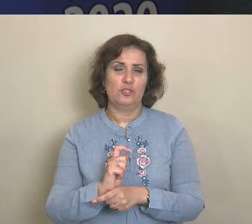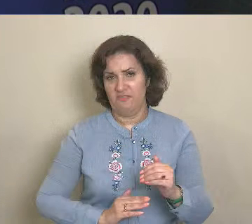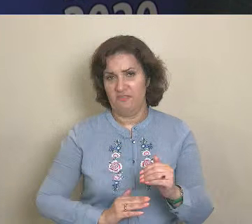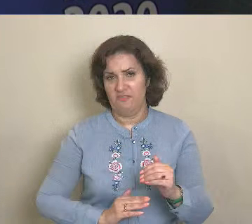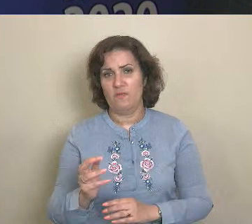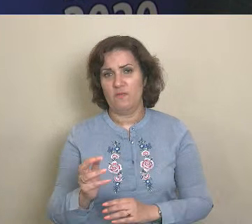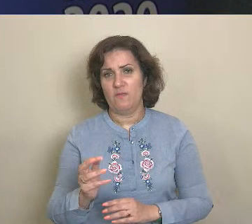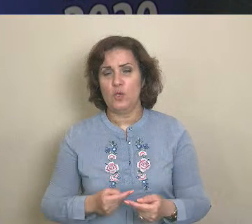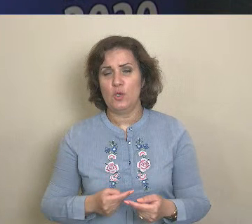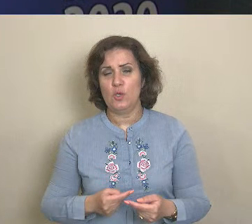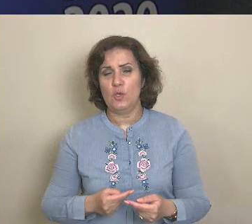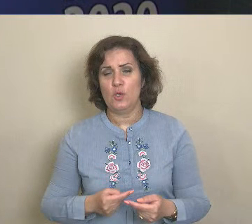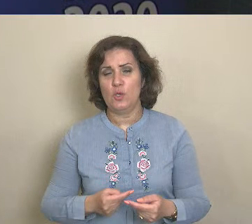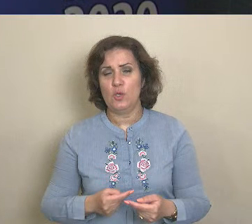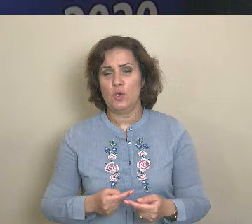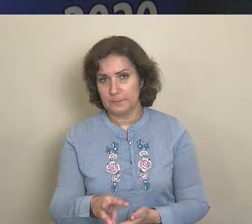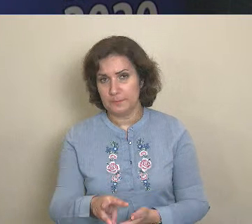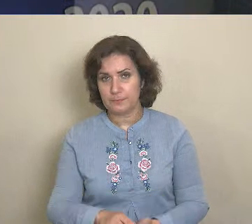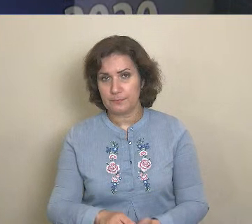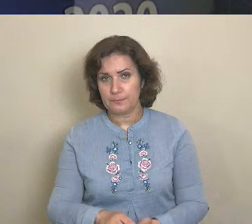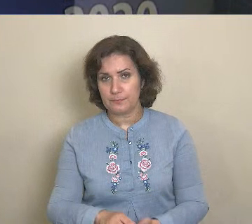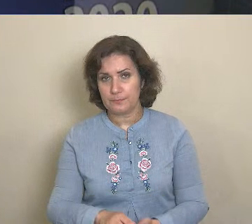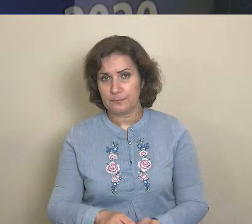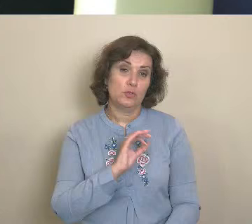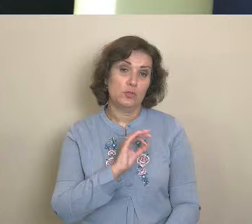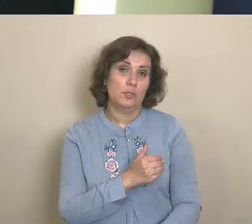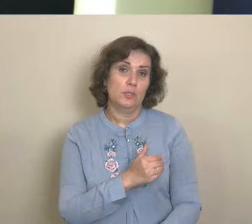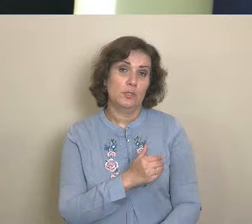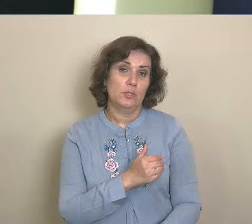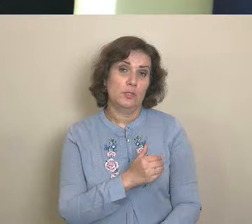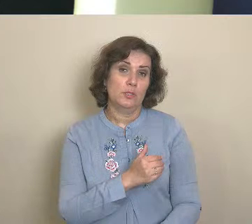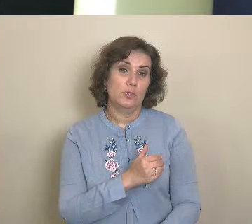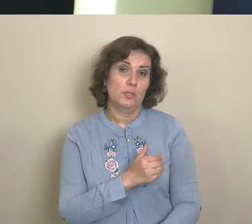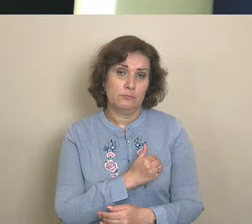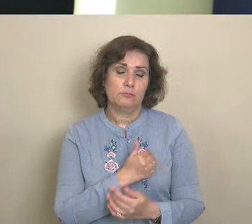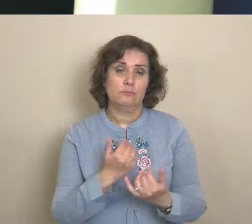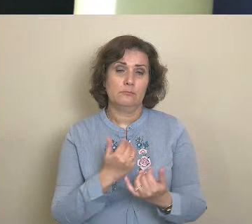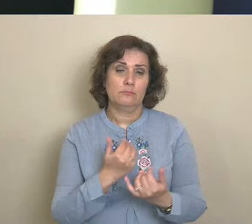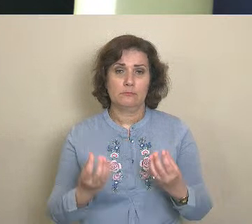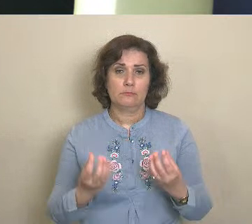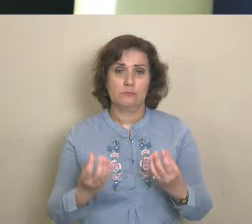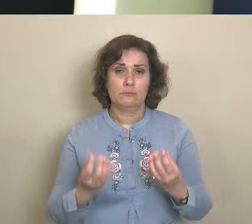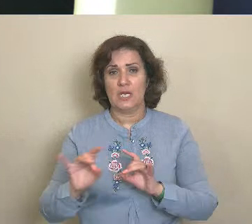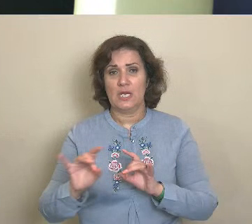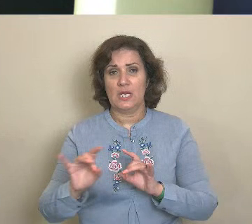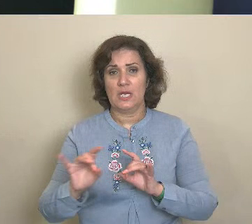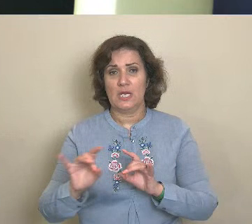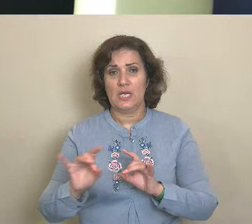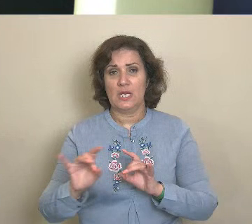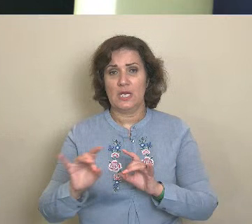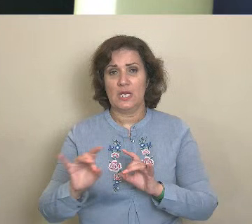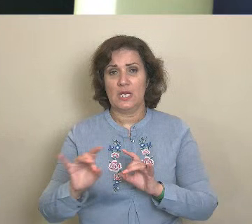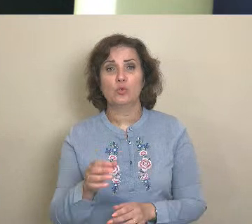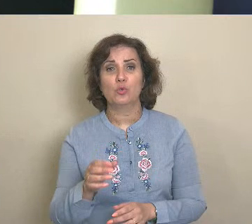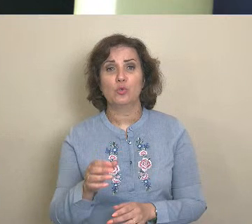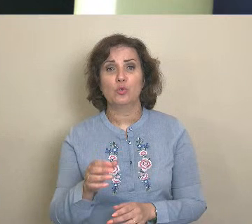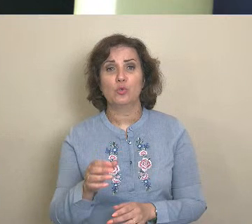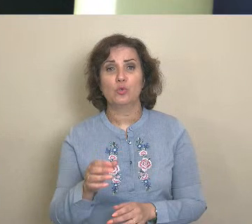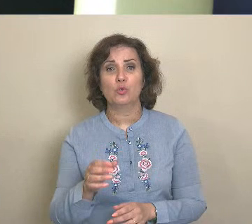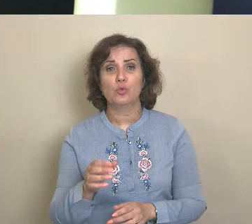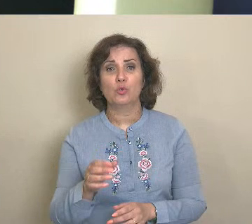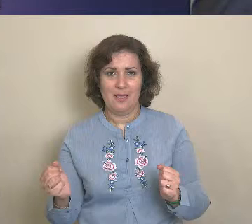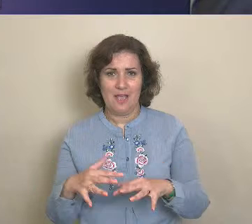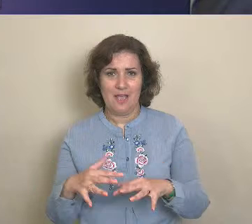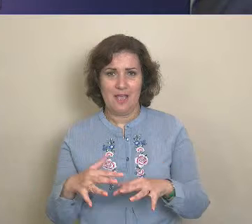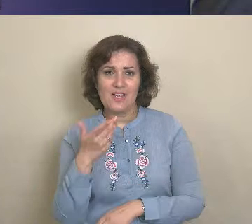are adjudicated by the courts, that would be a very good way out, because that's going to be professional there. We are going to